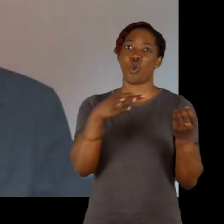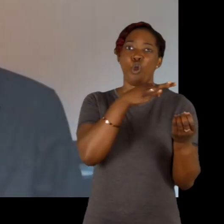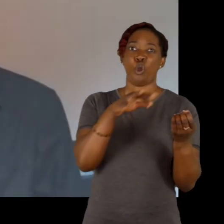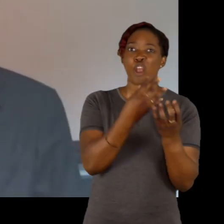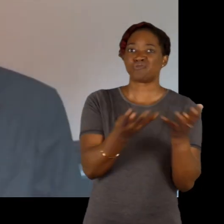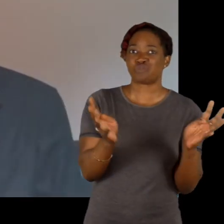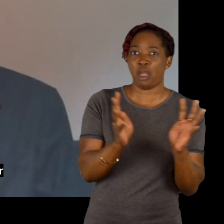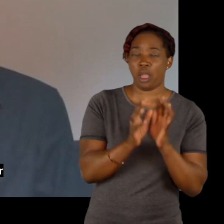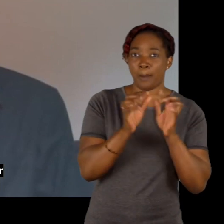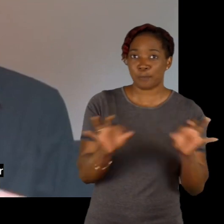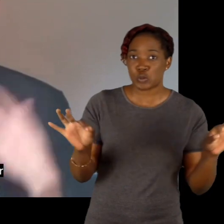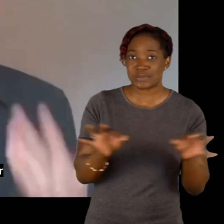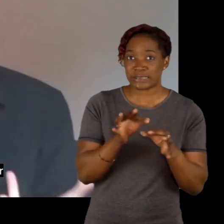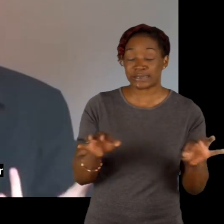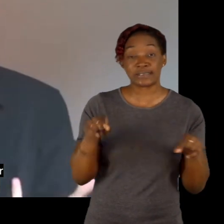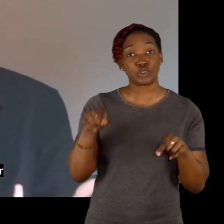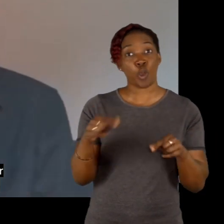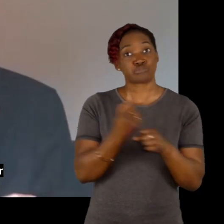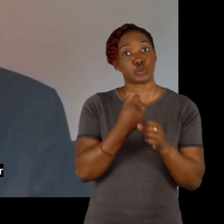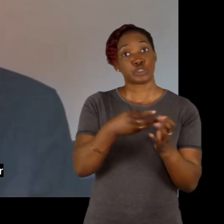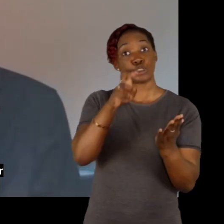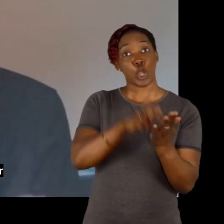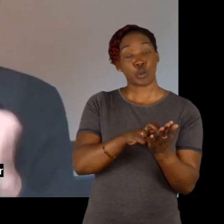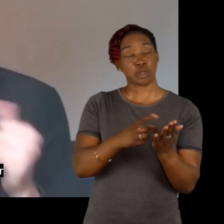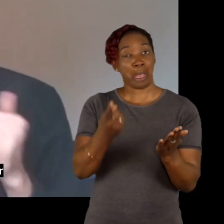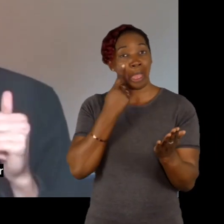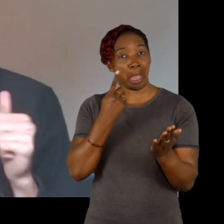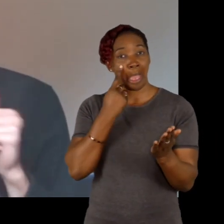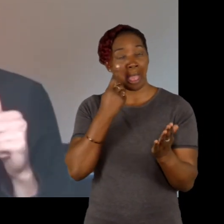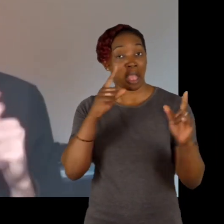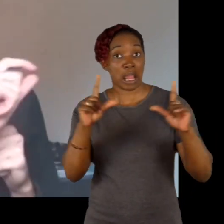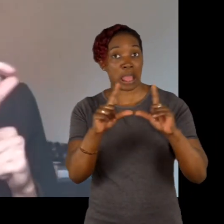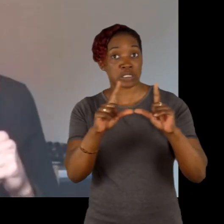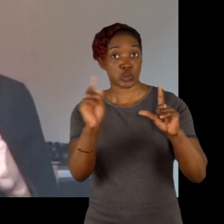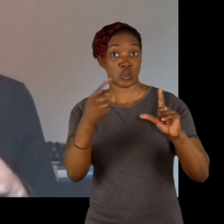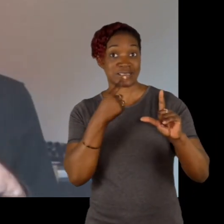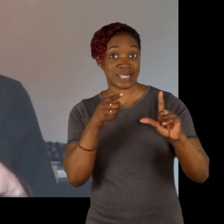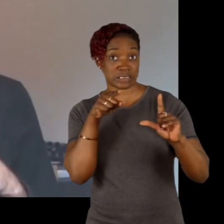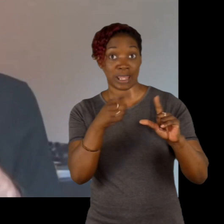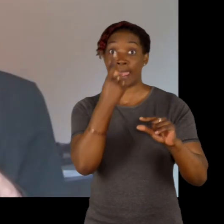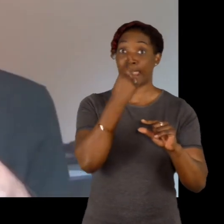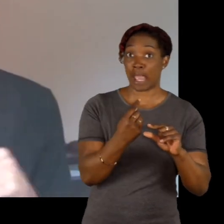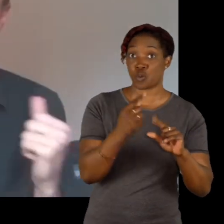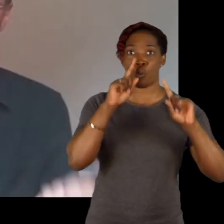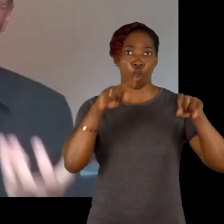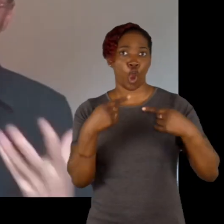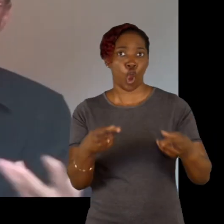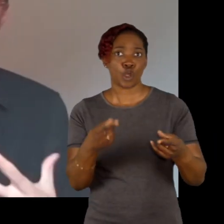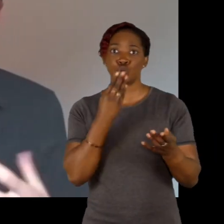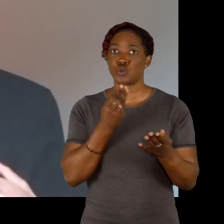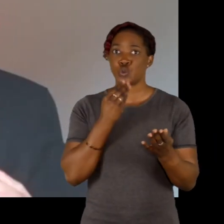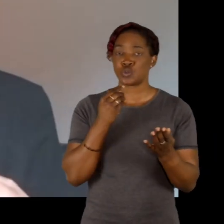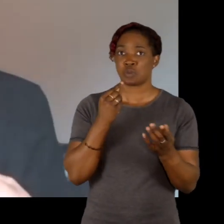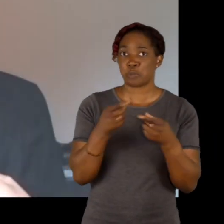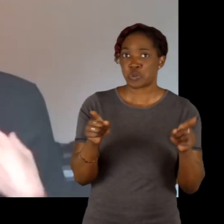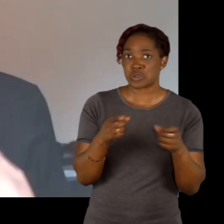that sort of thing. So a producer's note for this would be to make sure that you pay attention to what the license says you can or can't